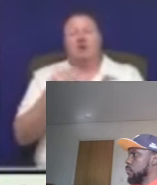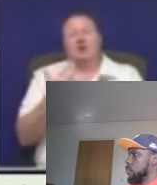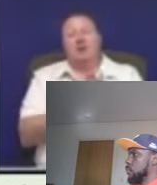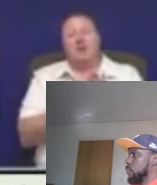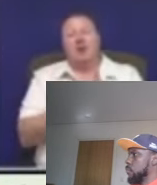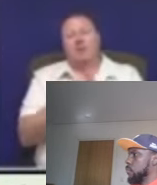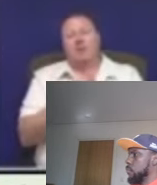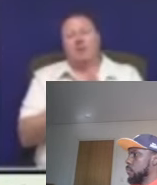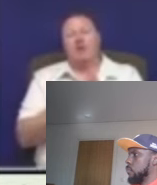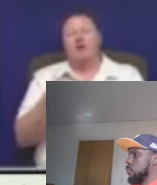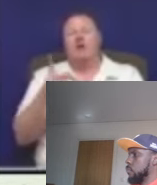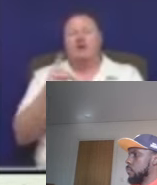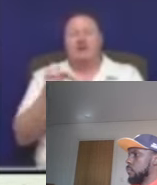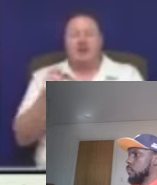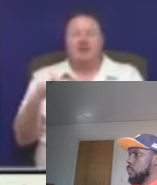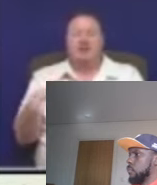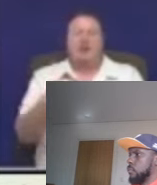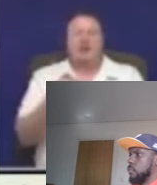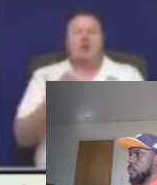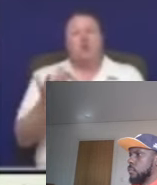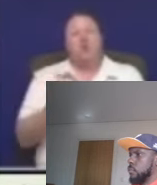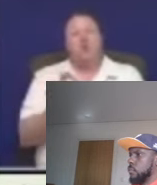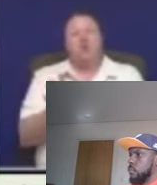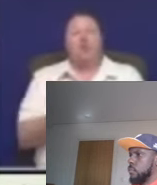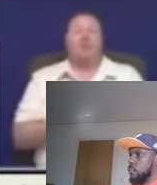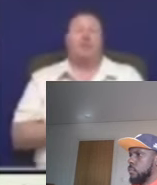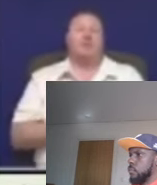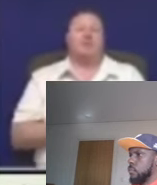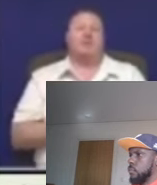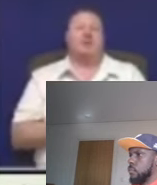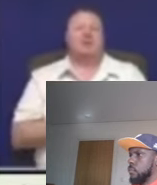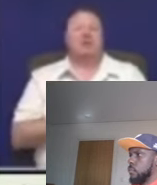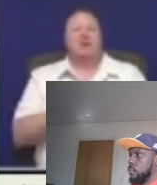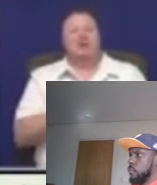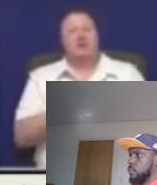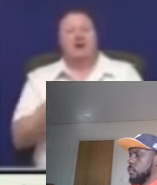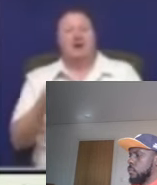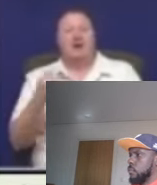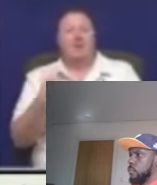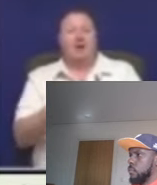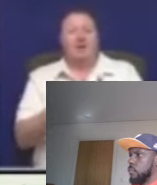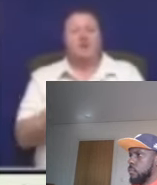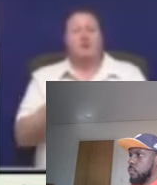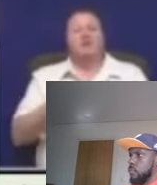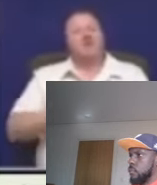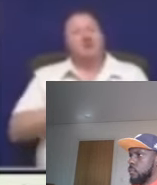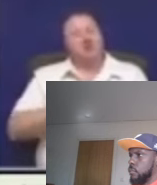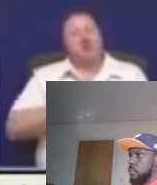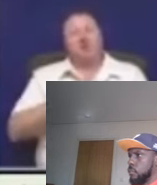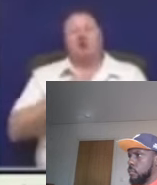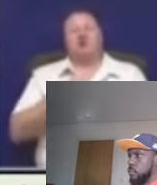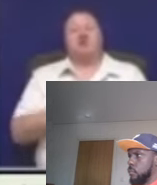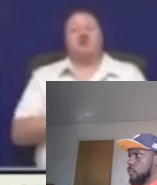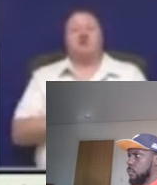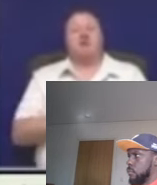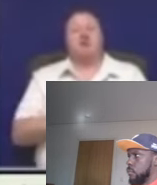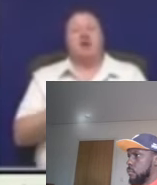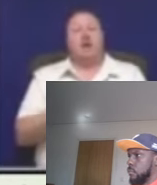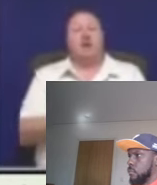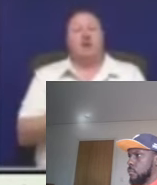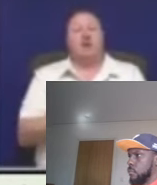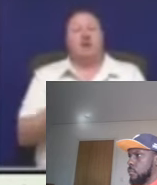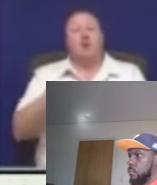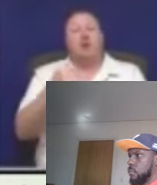may include debt collection or eviction. Delayed payments have been a major source of frustration, resulting in